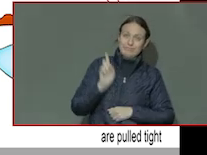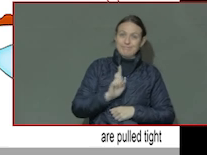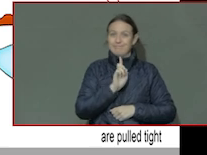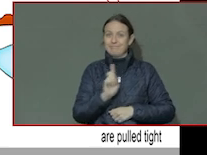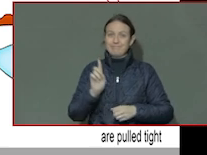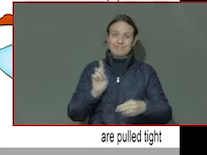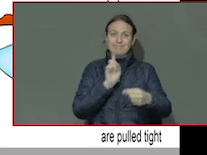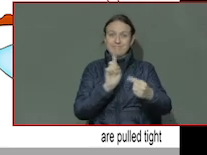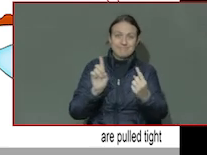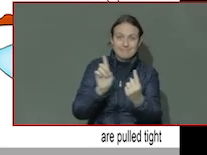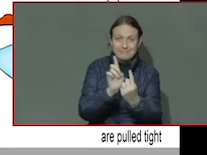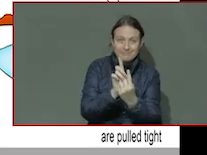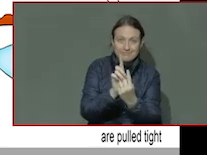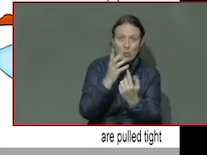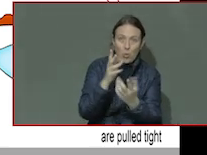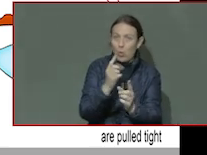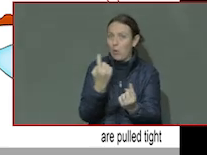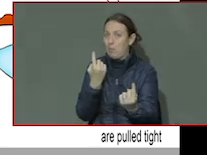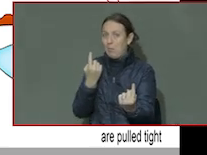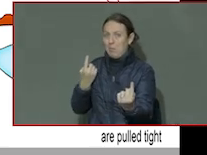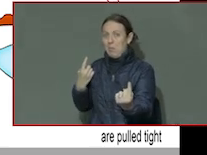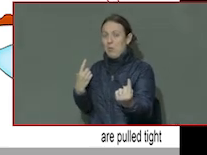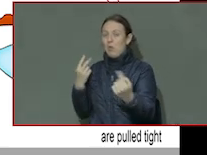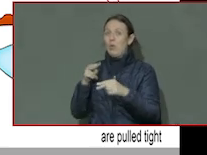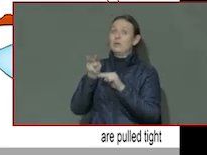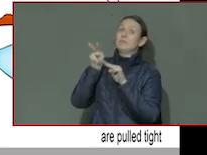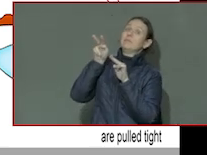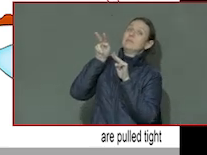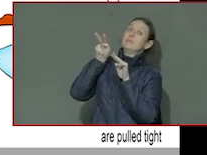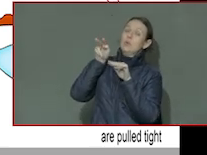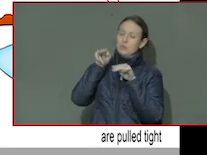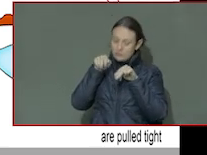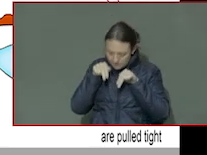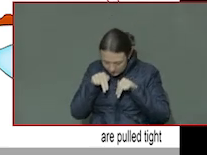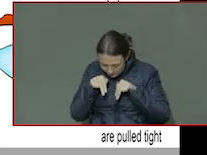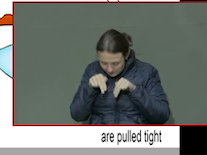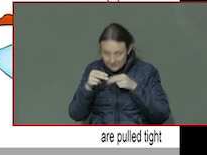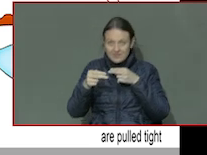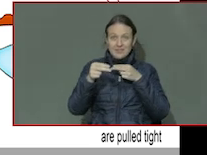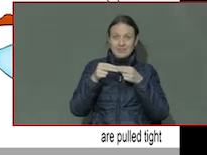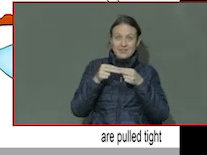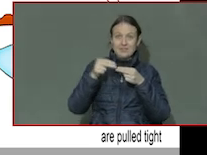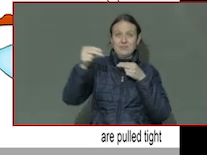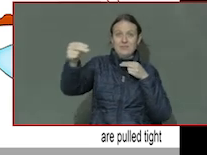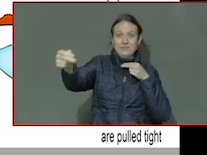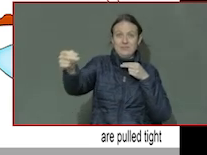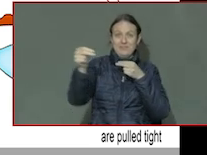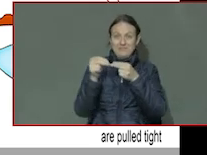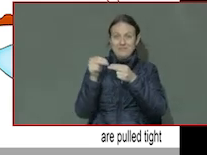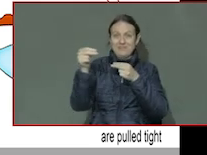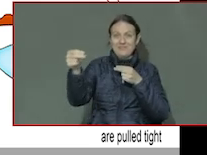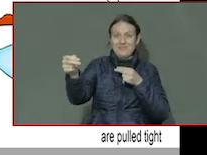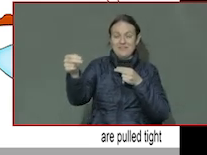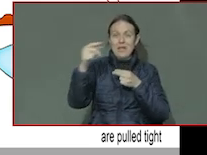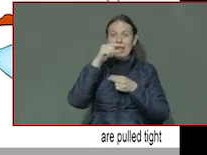walking backwards, you are looking up to a clock or you are looking on your table, that's distance. The moment you see the